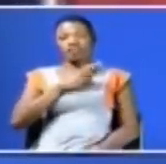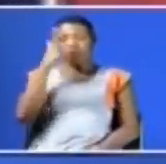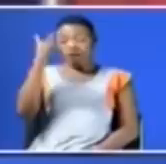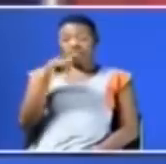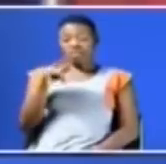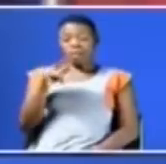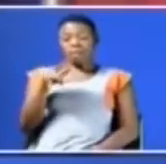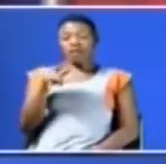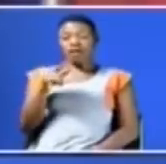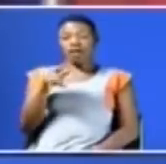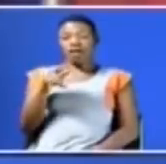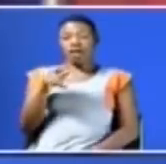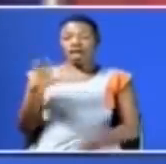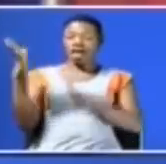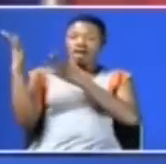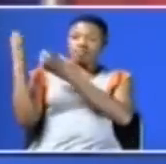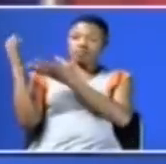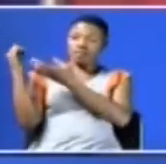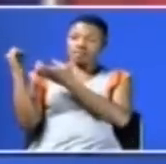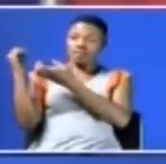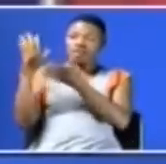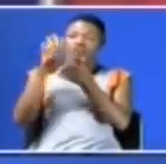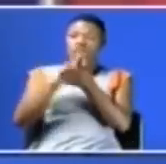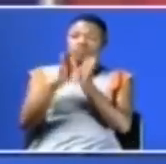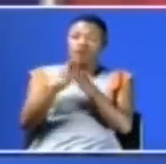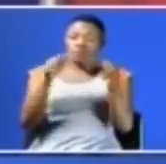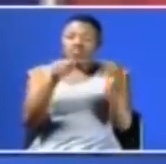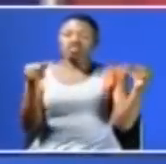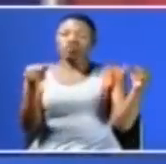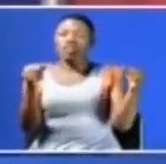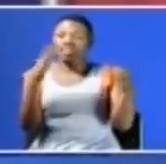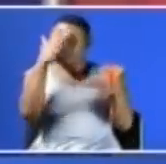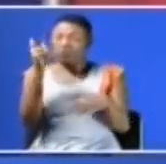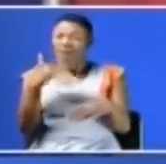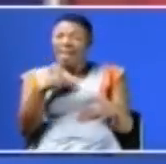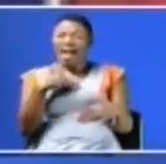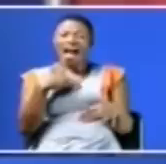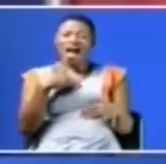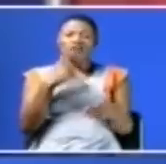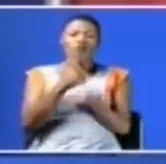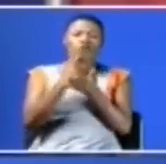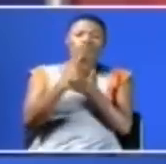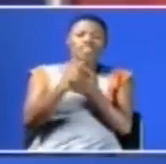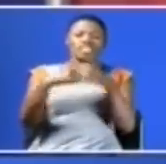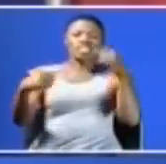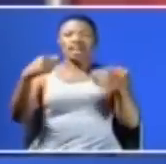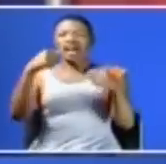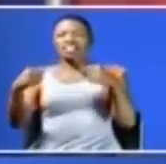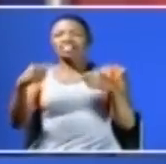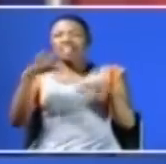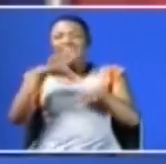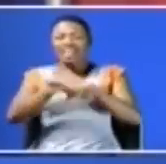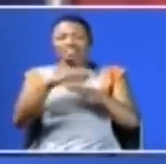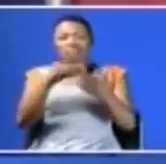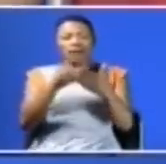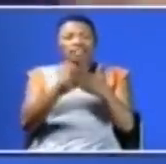position, because they are expected to be, as a minority leader, to be opposition. That's why they have got offices and cars, and they get, you know, funding